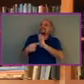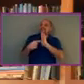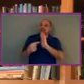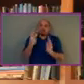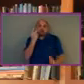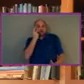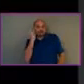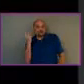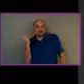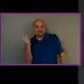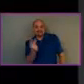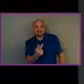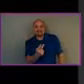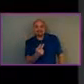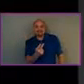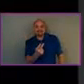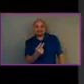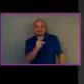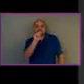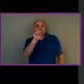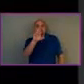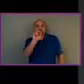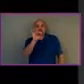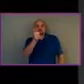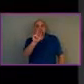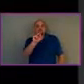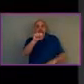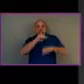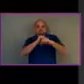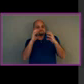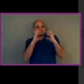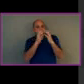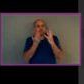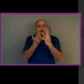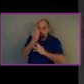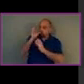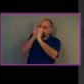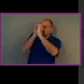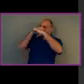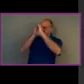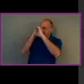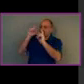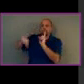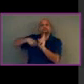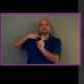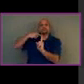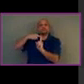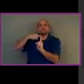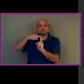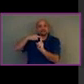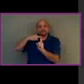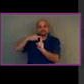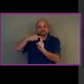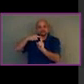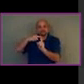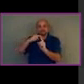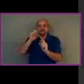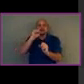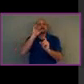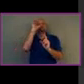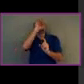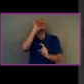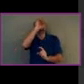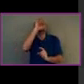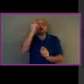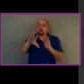see the Trojan asteroids through a telescope, and also being able to search and